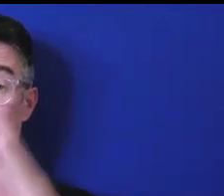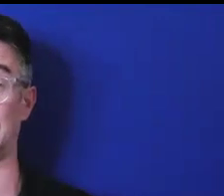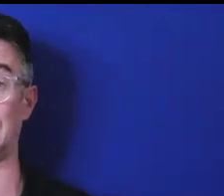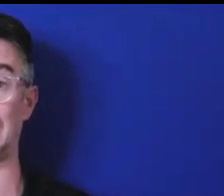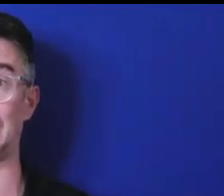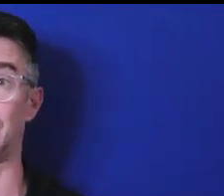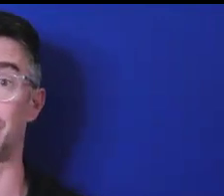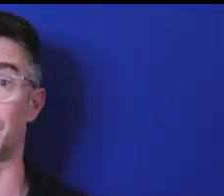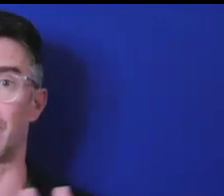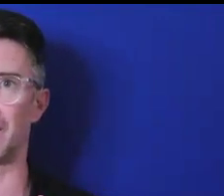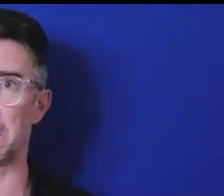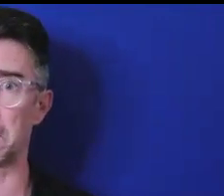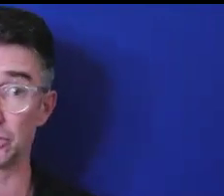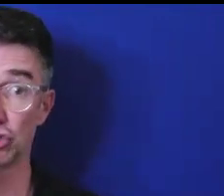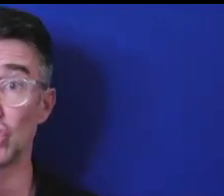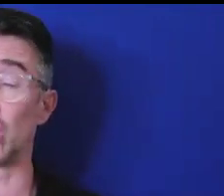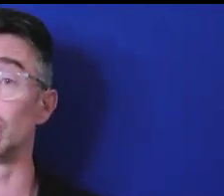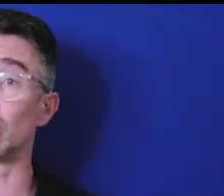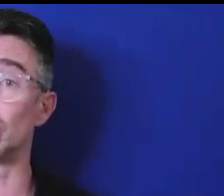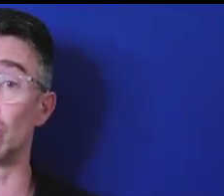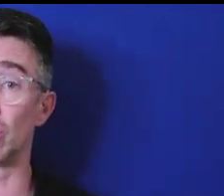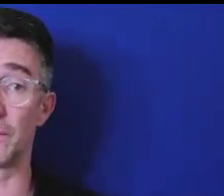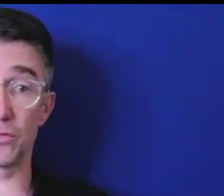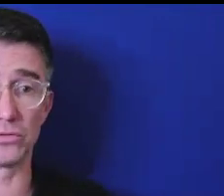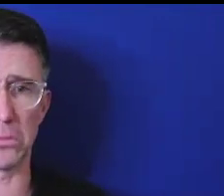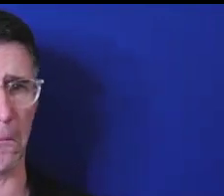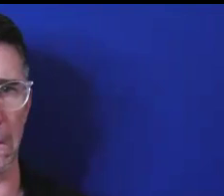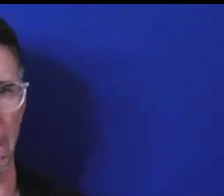assessment? I don't know, Sovannary or Erika, who wants to go?